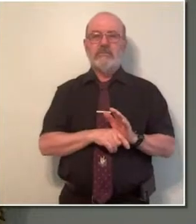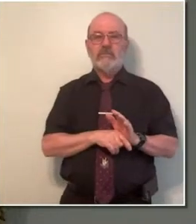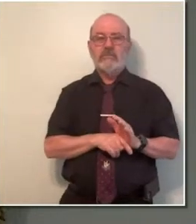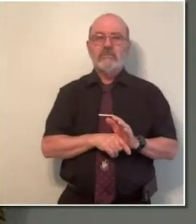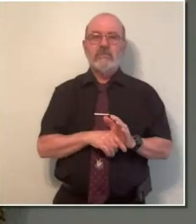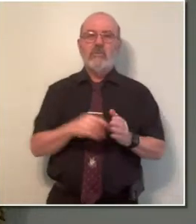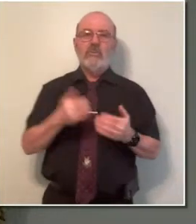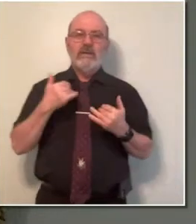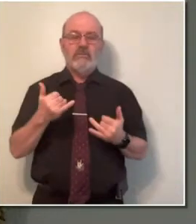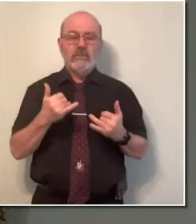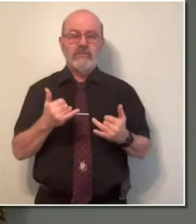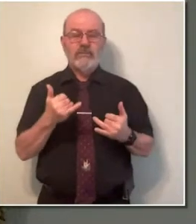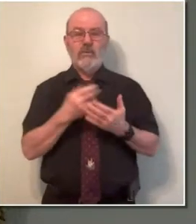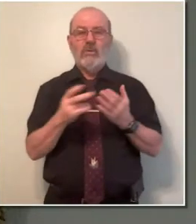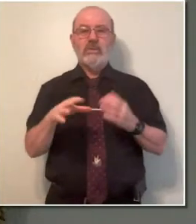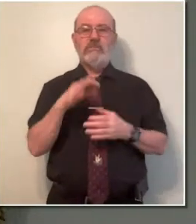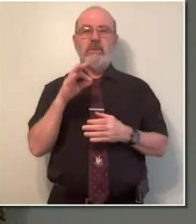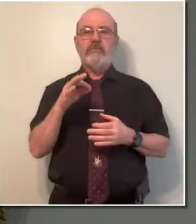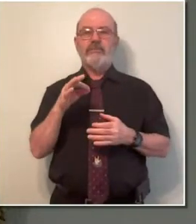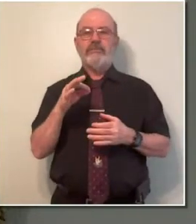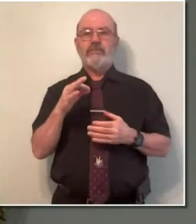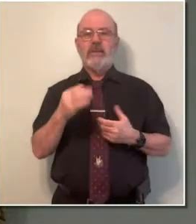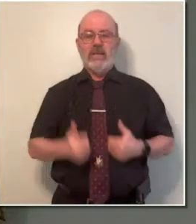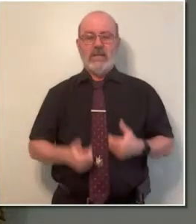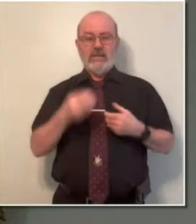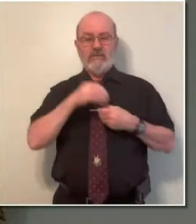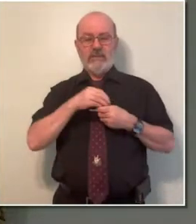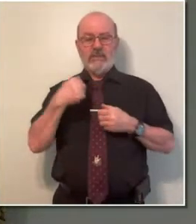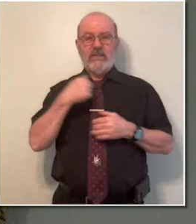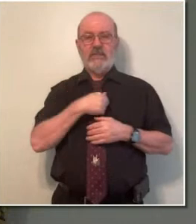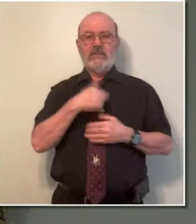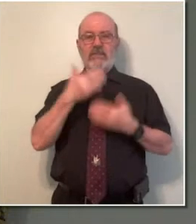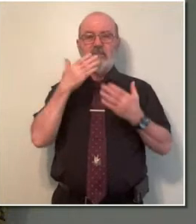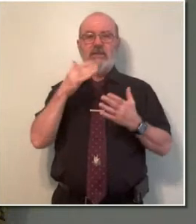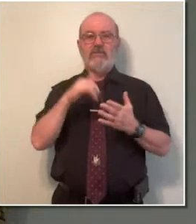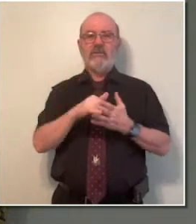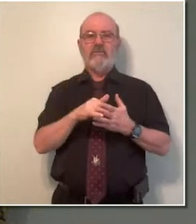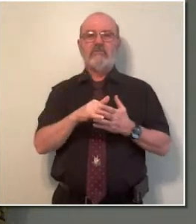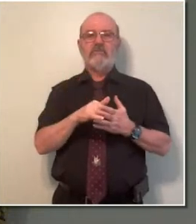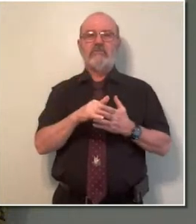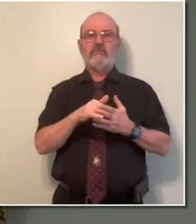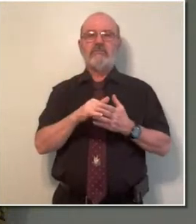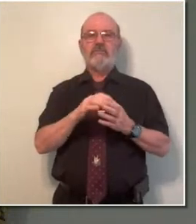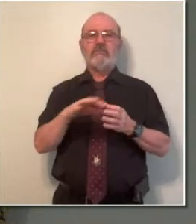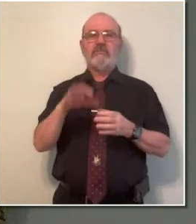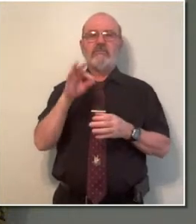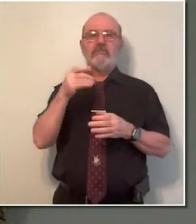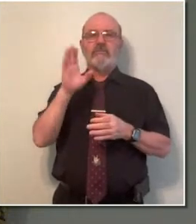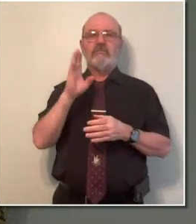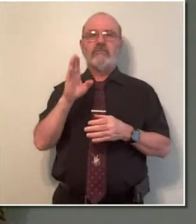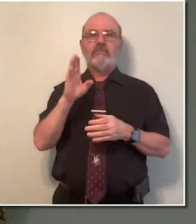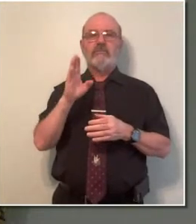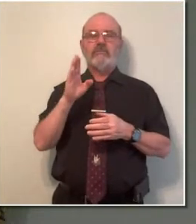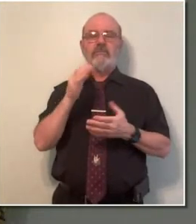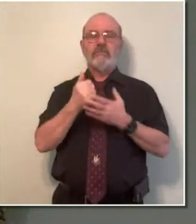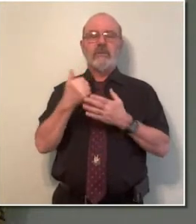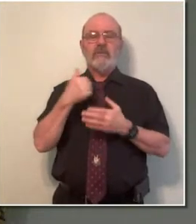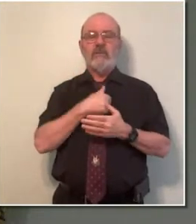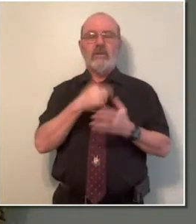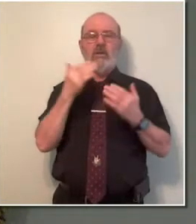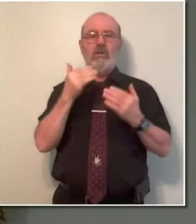today is the Holy Spirit, and he indwells us, and I'm thankful for that. The Spirit of God is there to help us. I hope that you